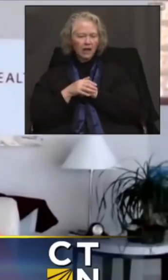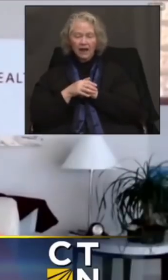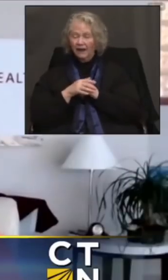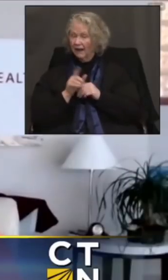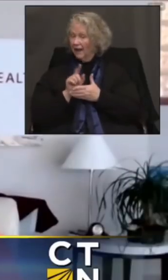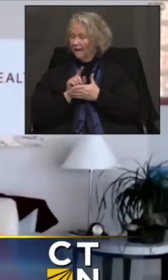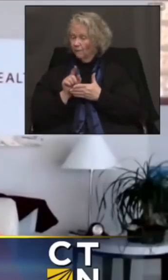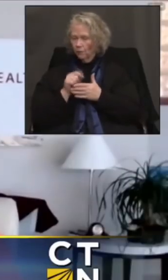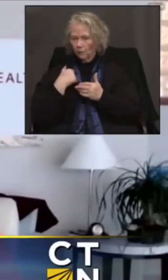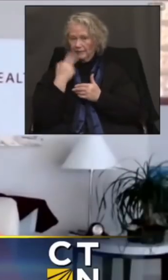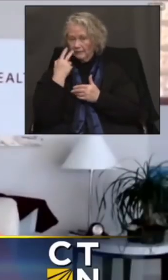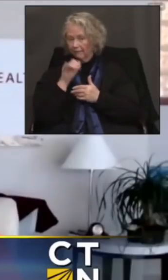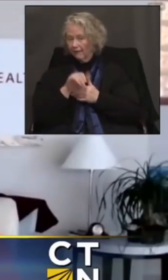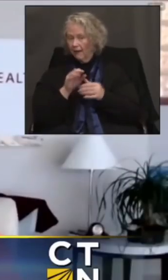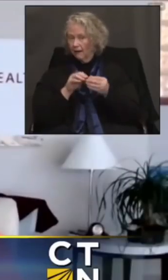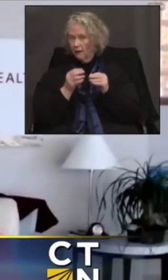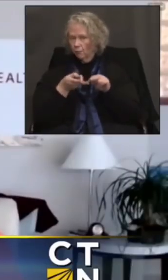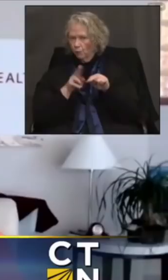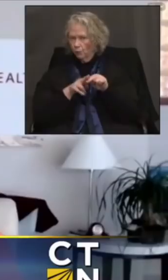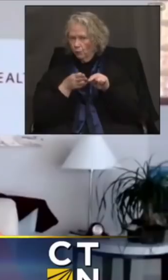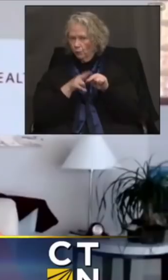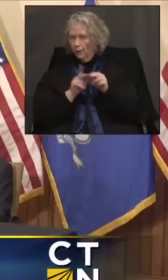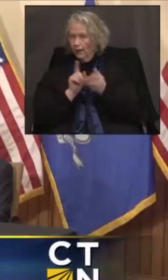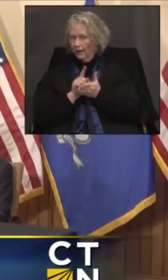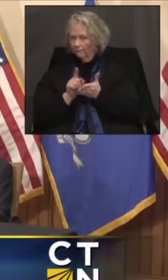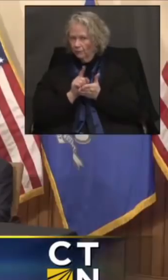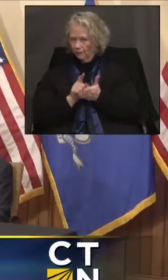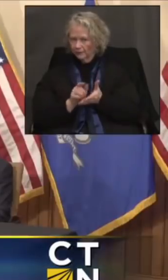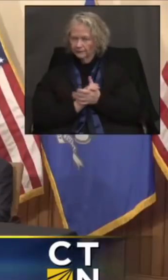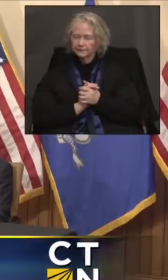week. That number is getting better and better.